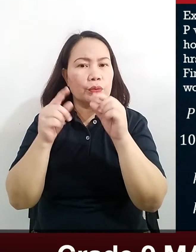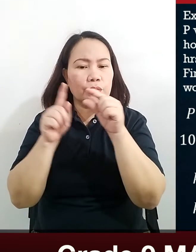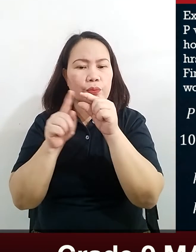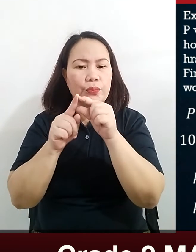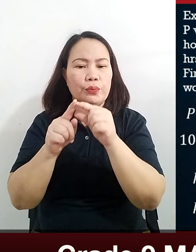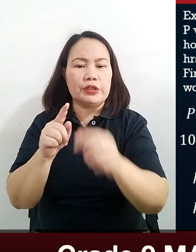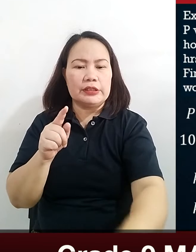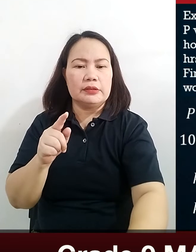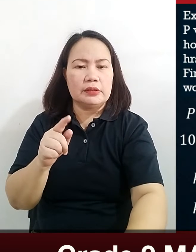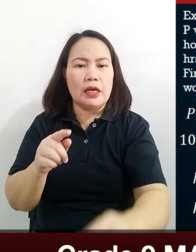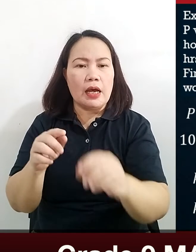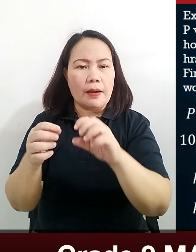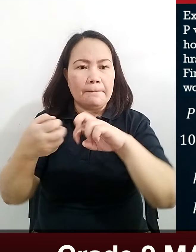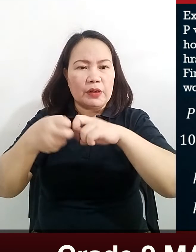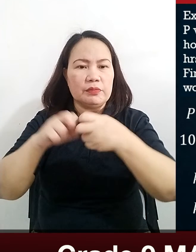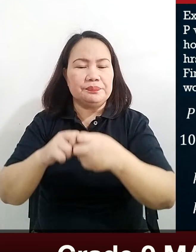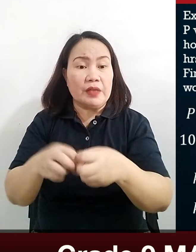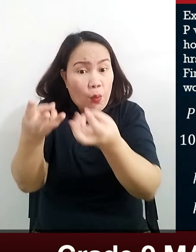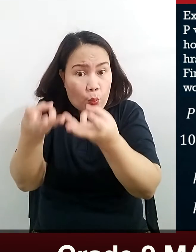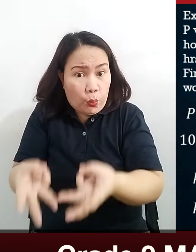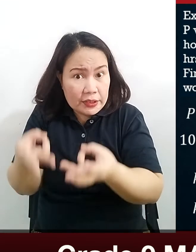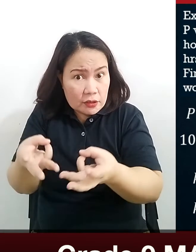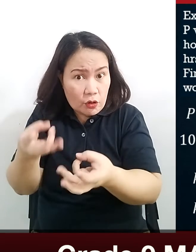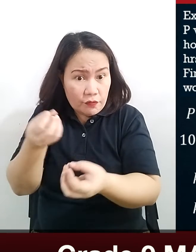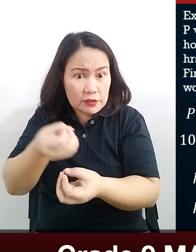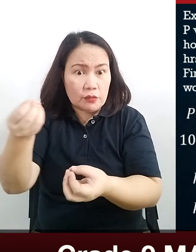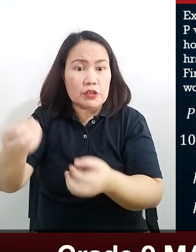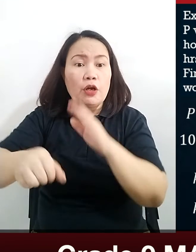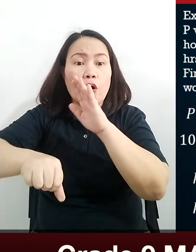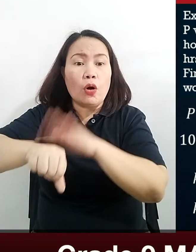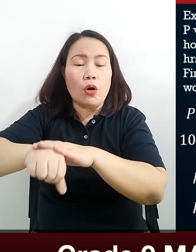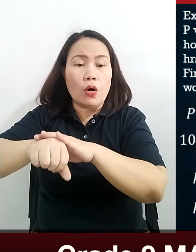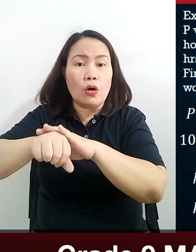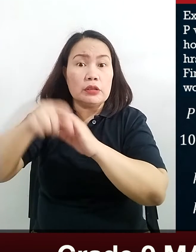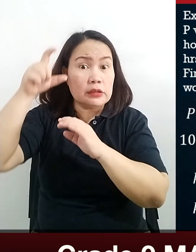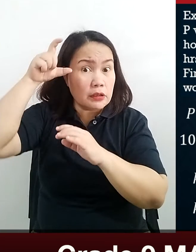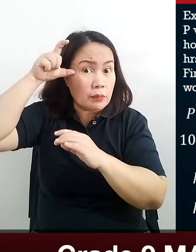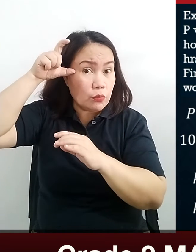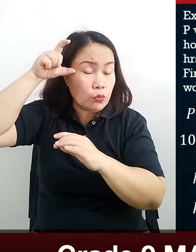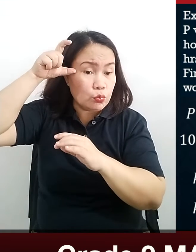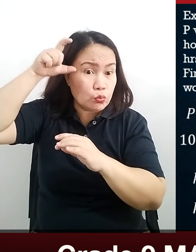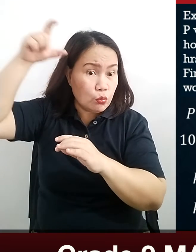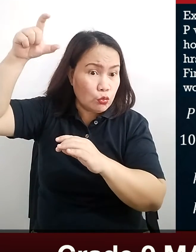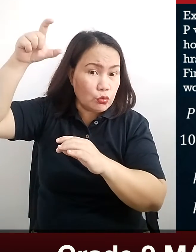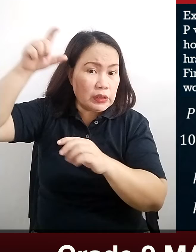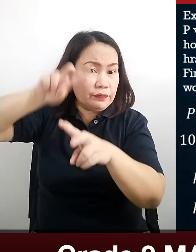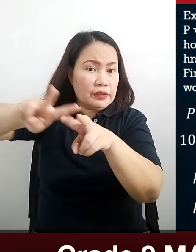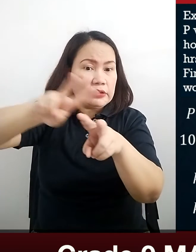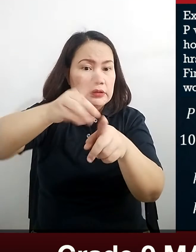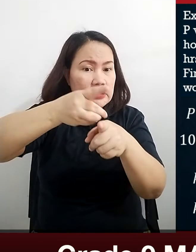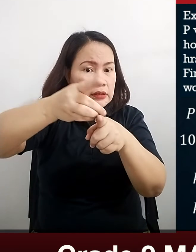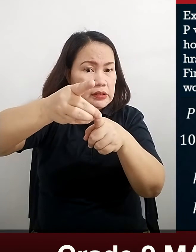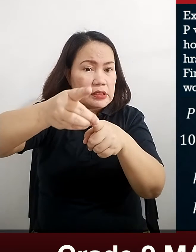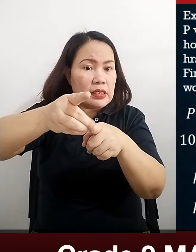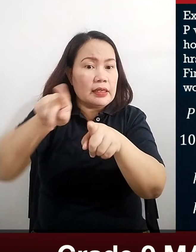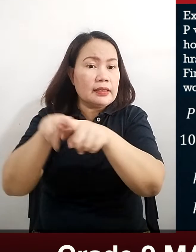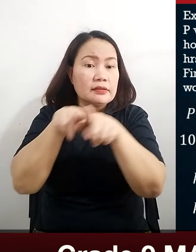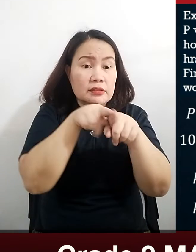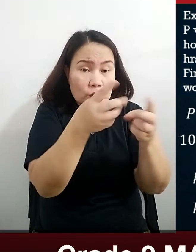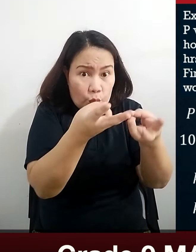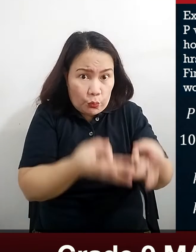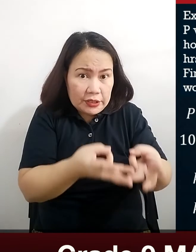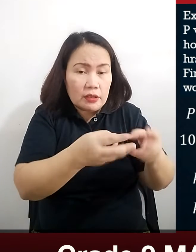The weight of an object on the moon varies directly as its weight on Earth. An astronaut who weighed